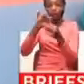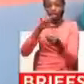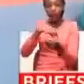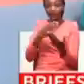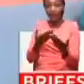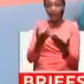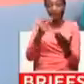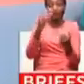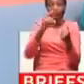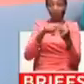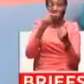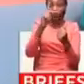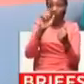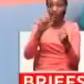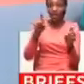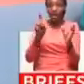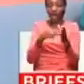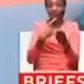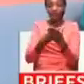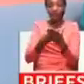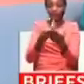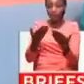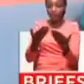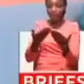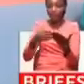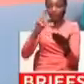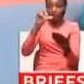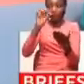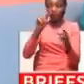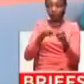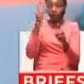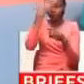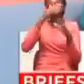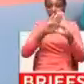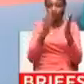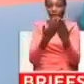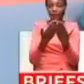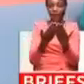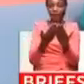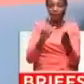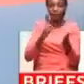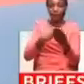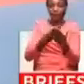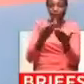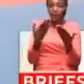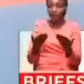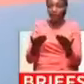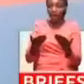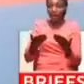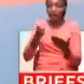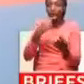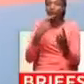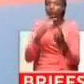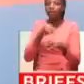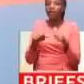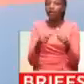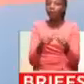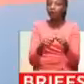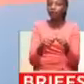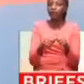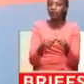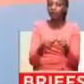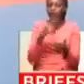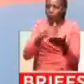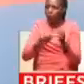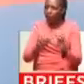TV 47 KE on Instagram, Twitter, and Facebook. Tonight, we also talk about exactly